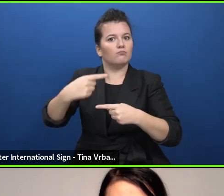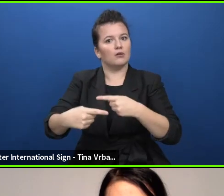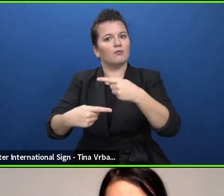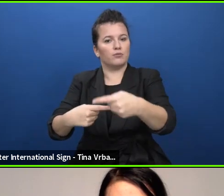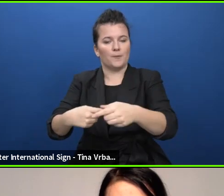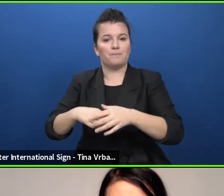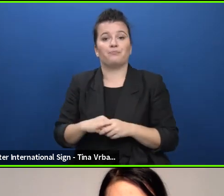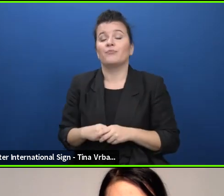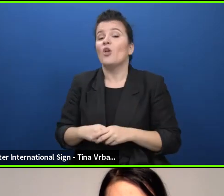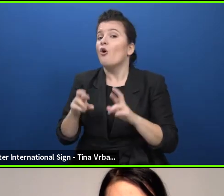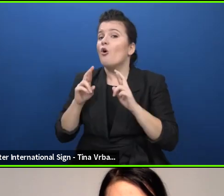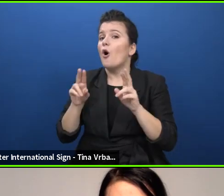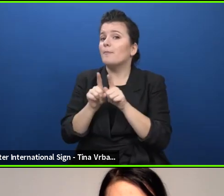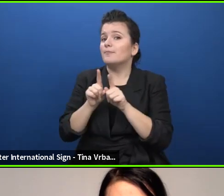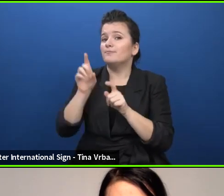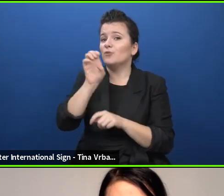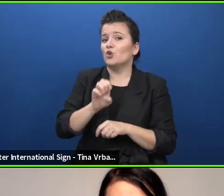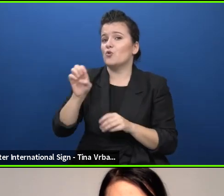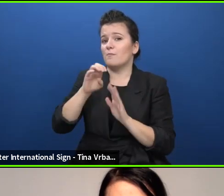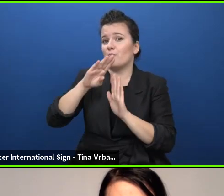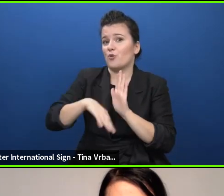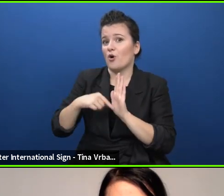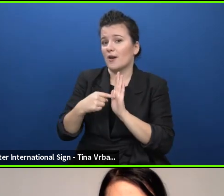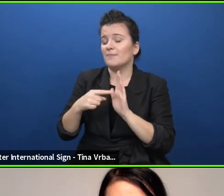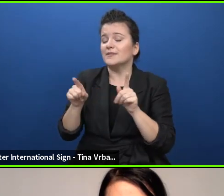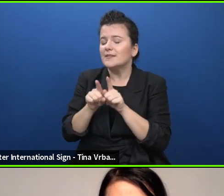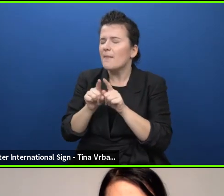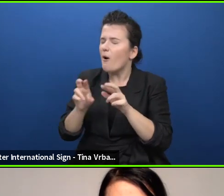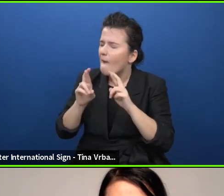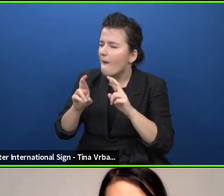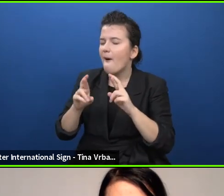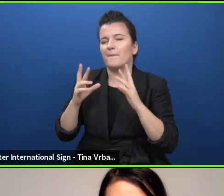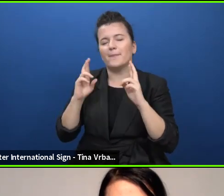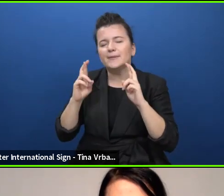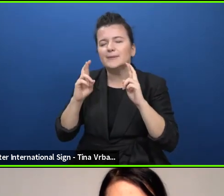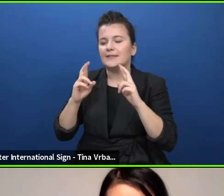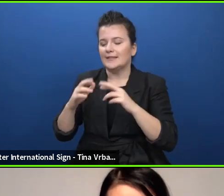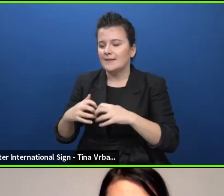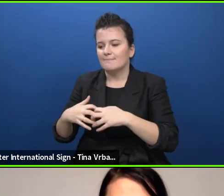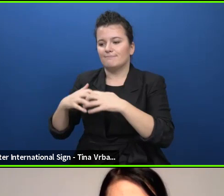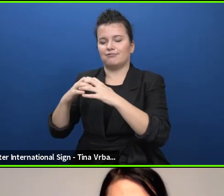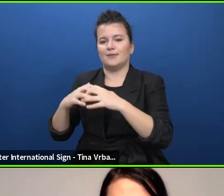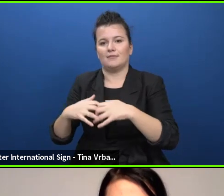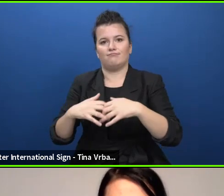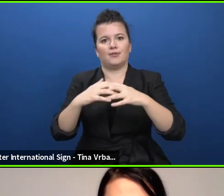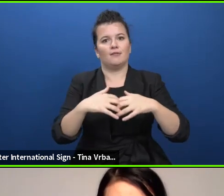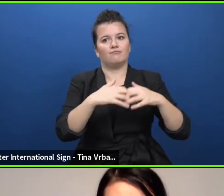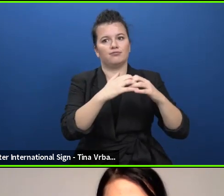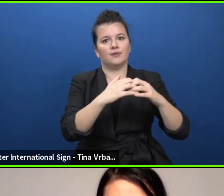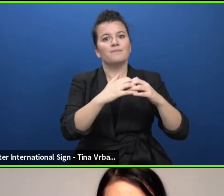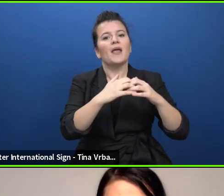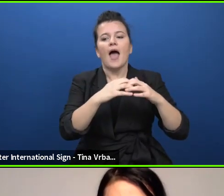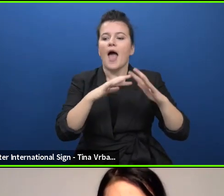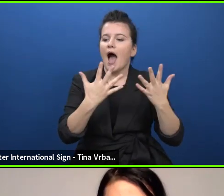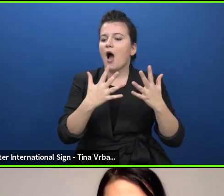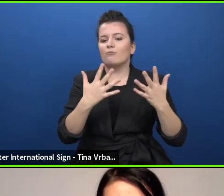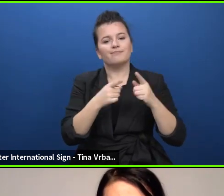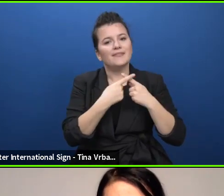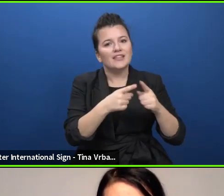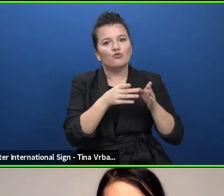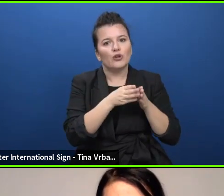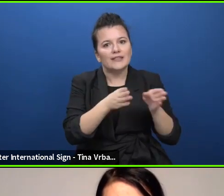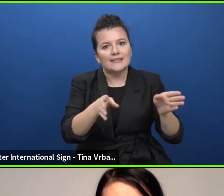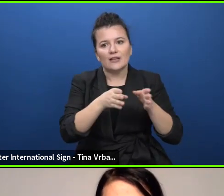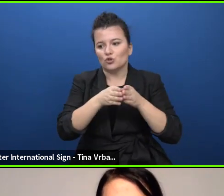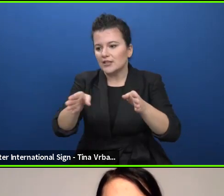to be developing a more sectorial support approach for the performing arts and namely